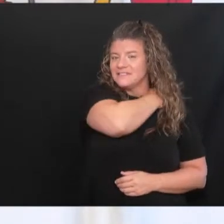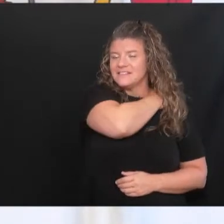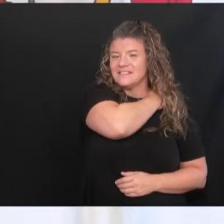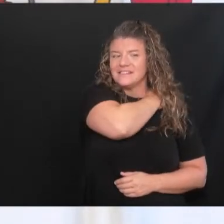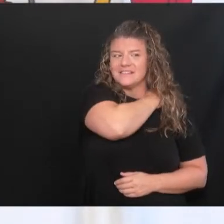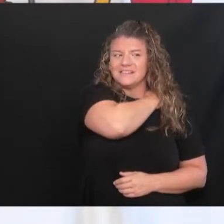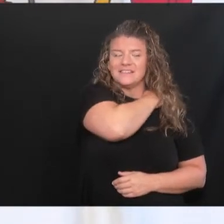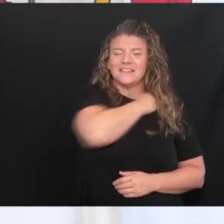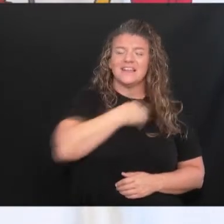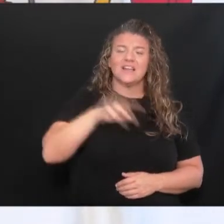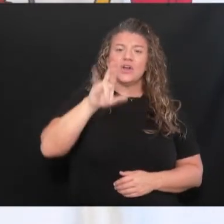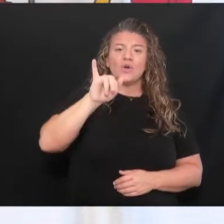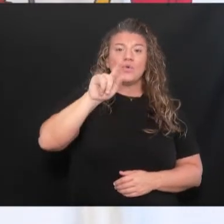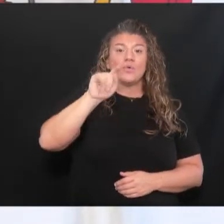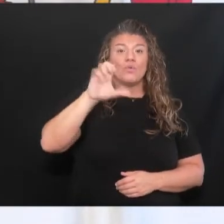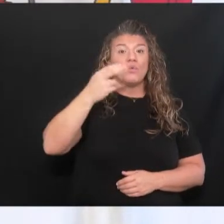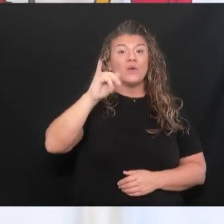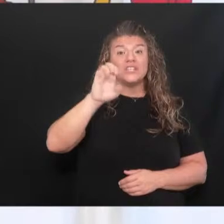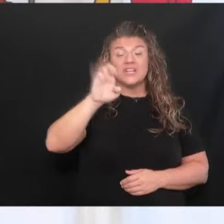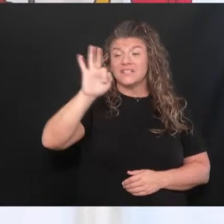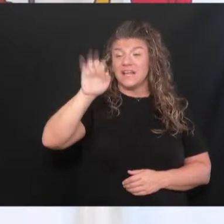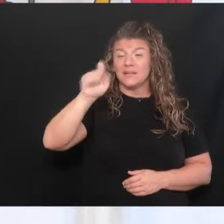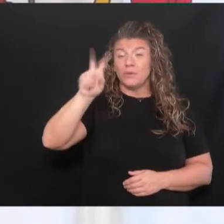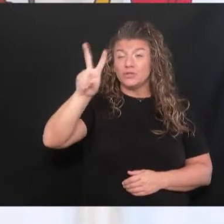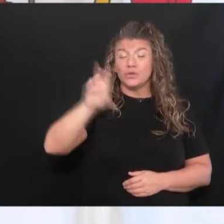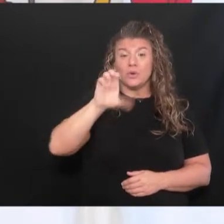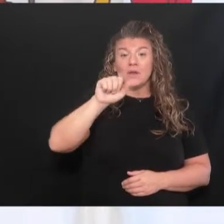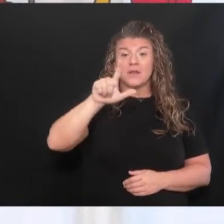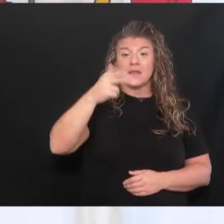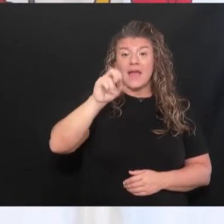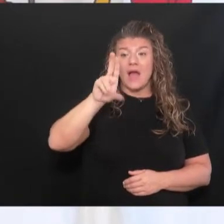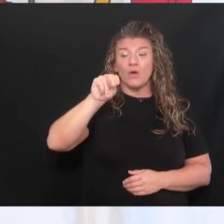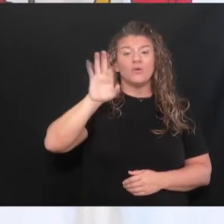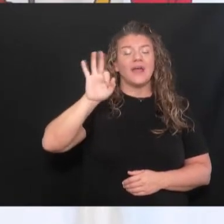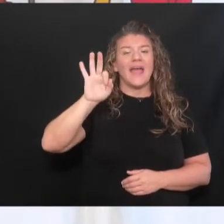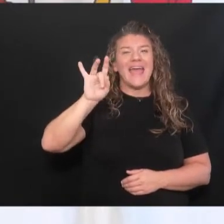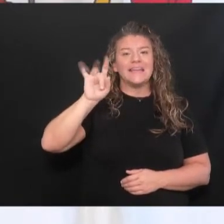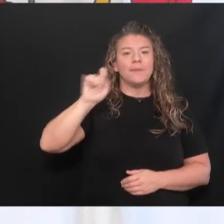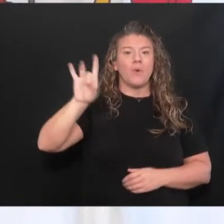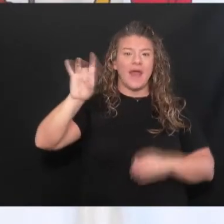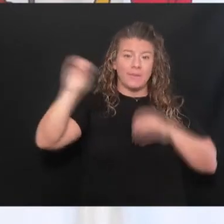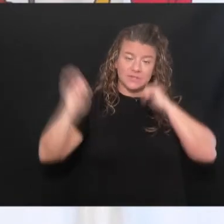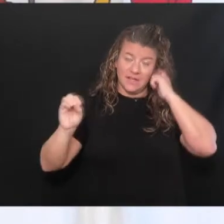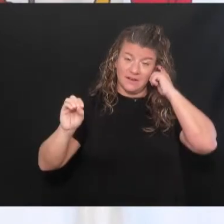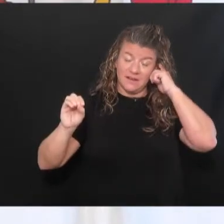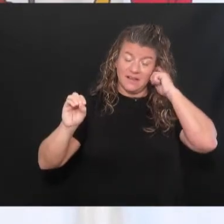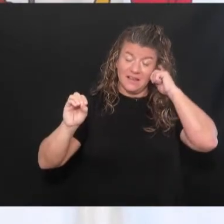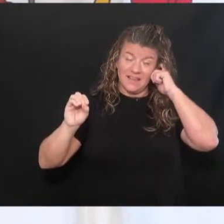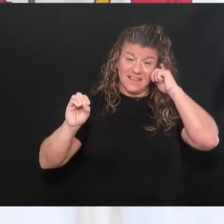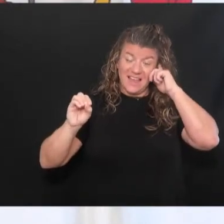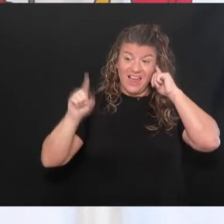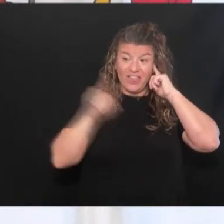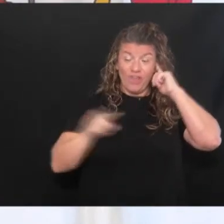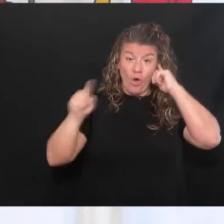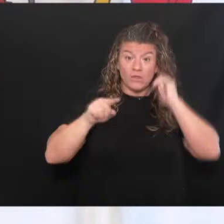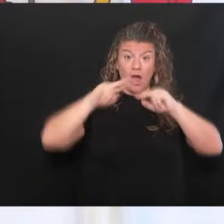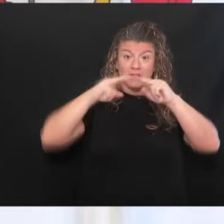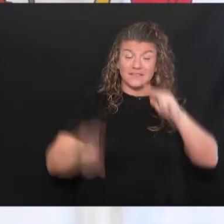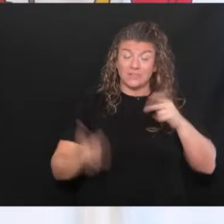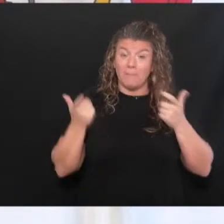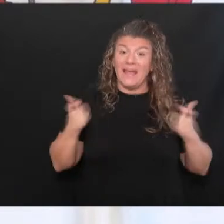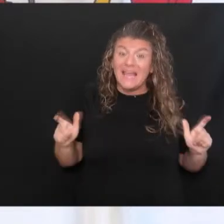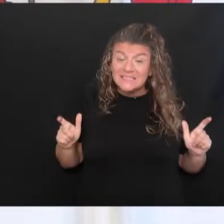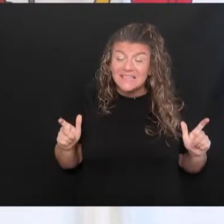Ritchie County at 19.2% and Calhoun County at 18.8%. Those losses are astronomical, and those